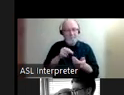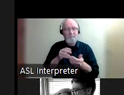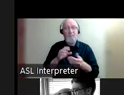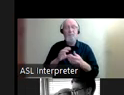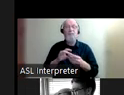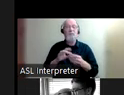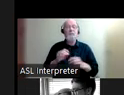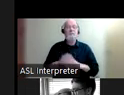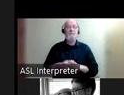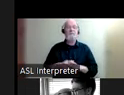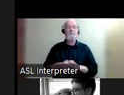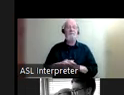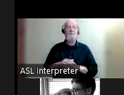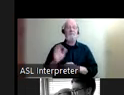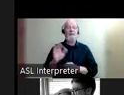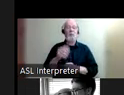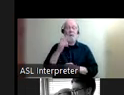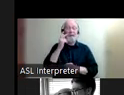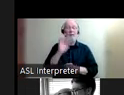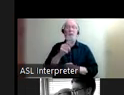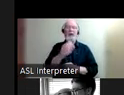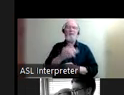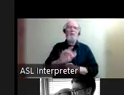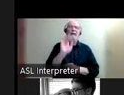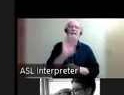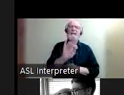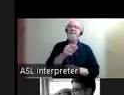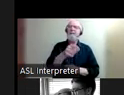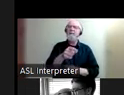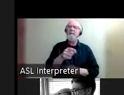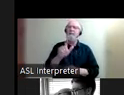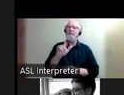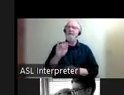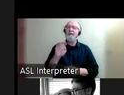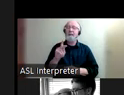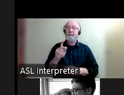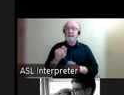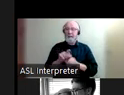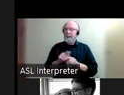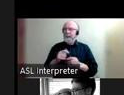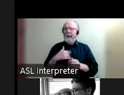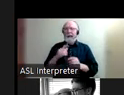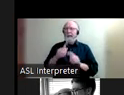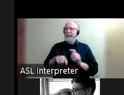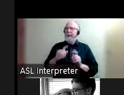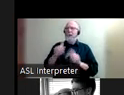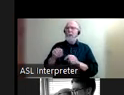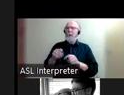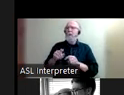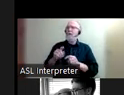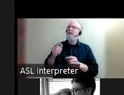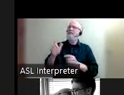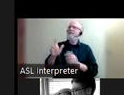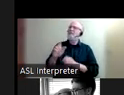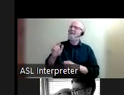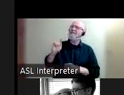and support that you'll see there in the link. So if you feel, you know, you can't get to the library to get a physical book, it's always a